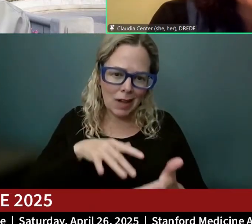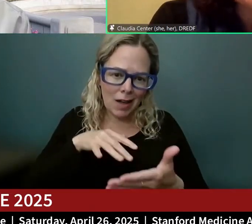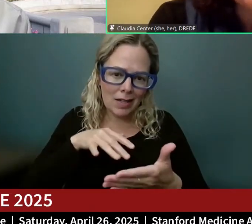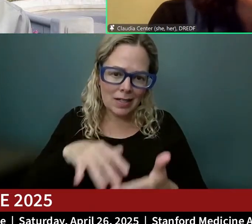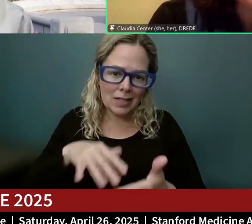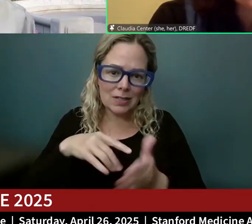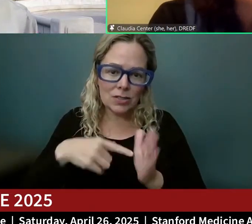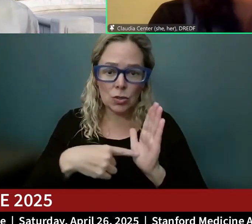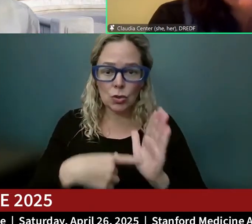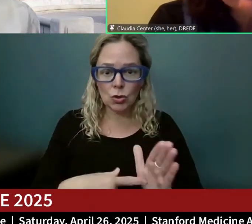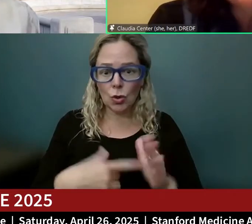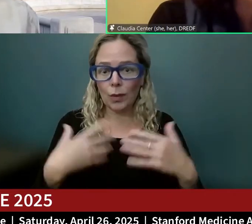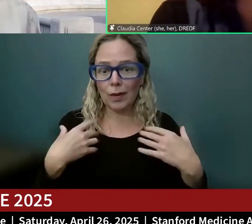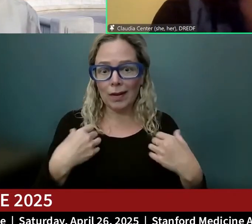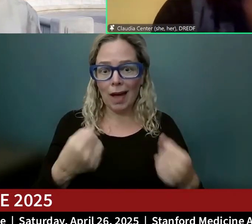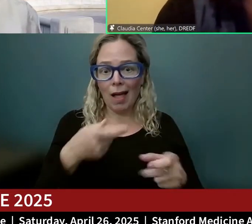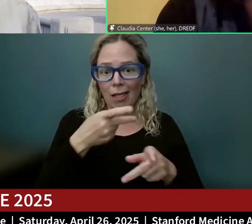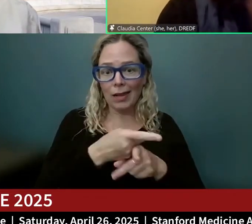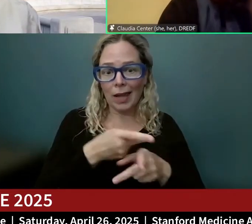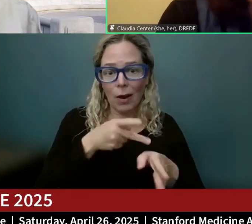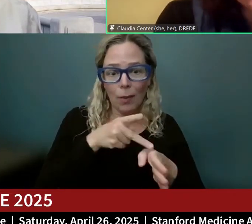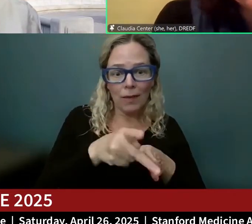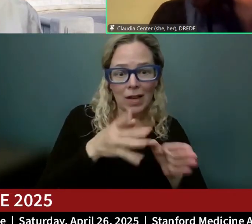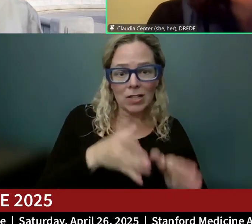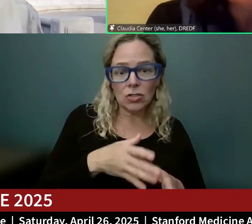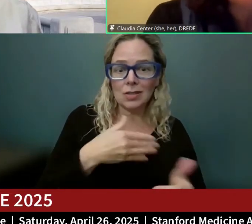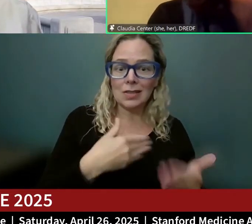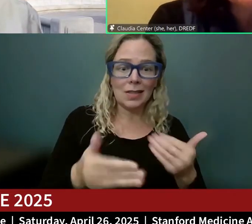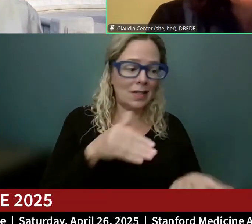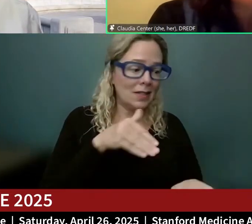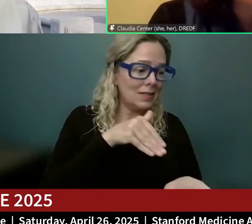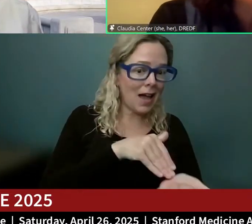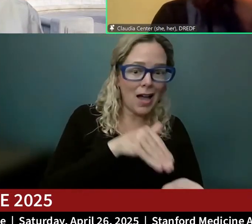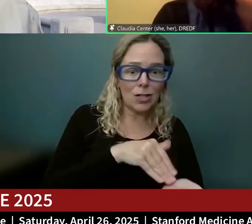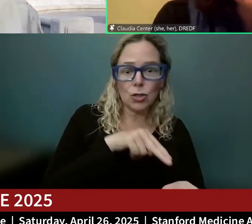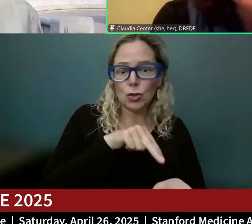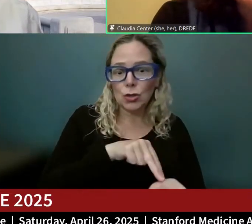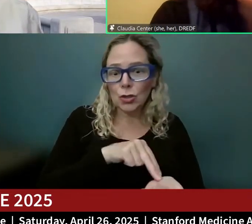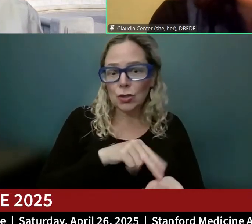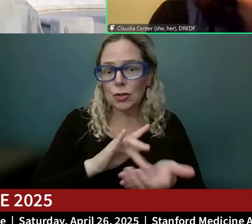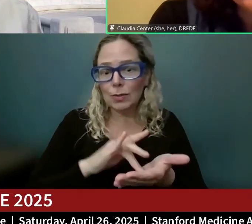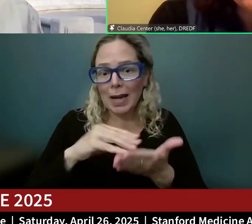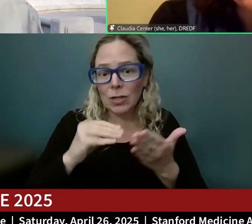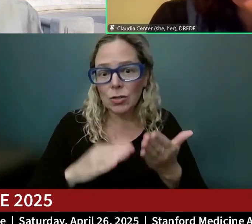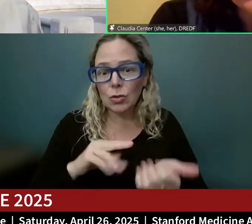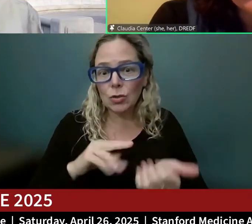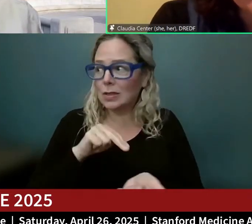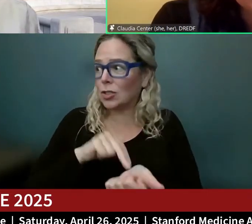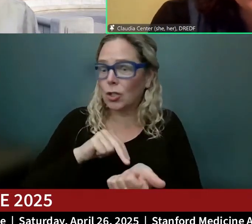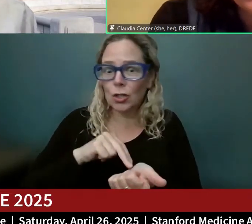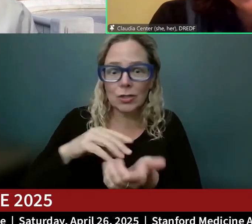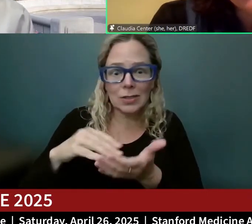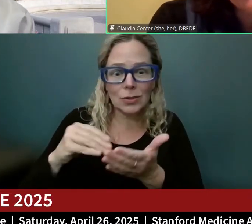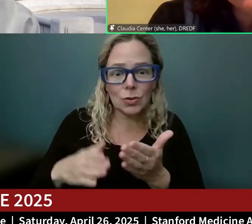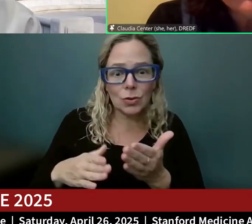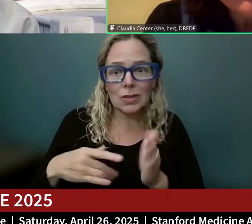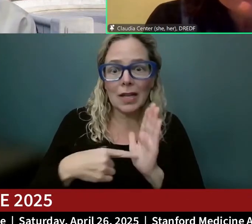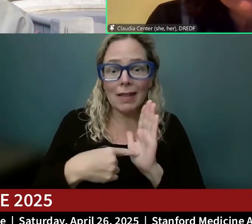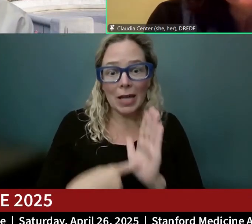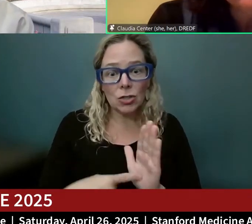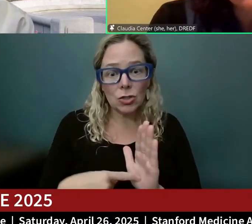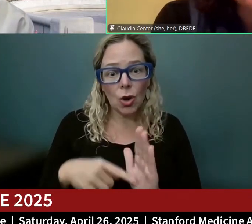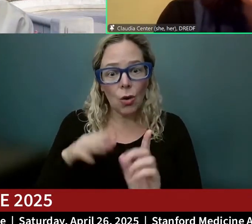healthcare professionals, whether doctors, nurses, medical students, nursing students, that show